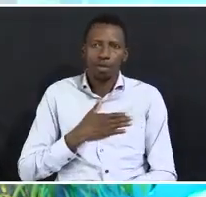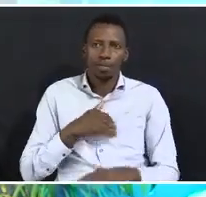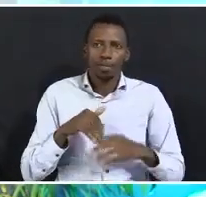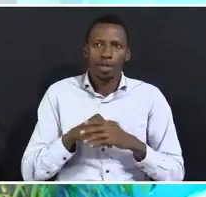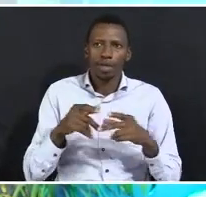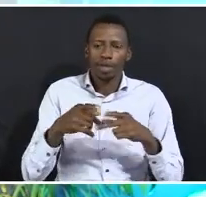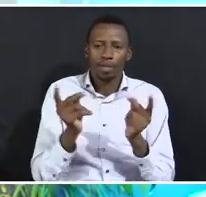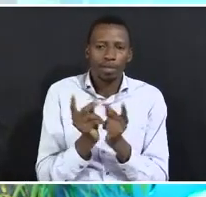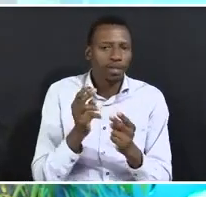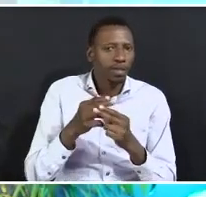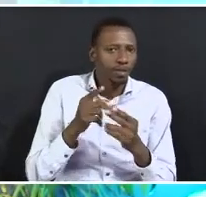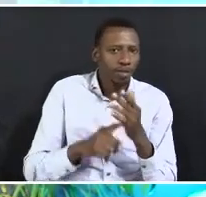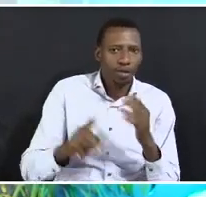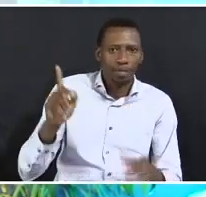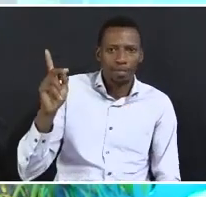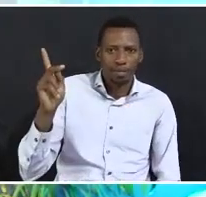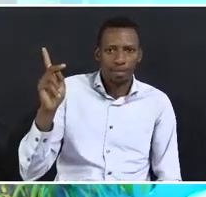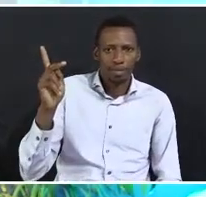called Kadongo.